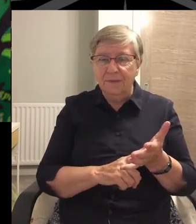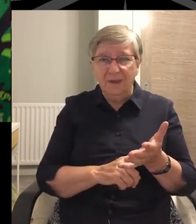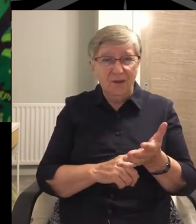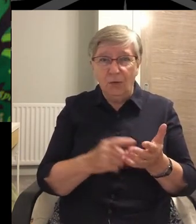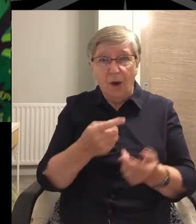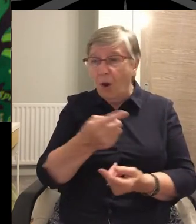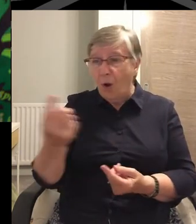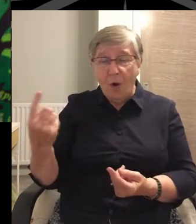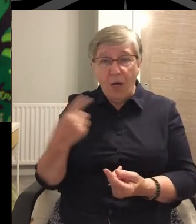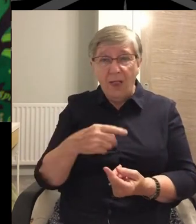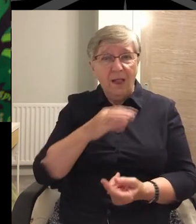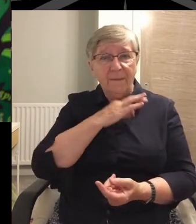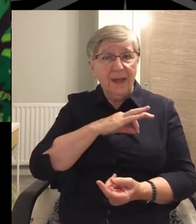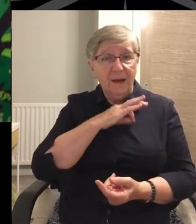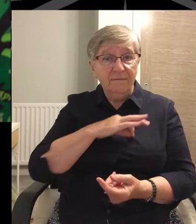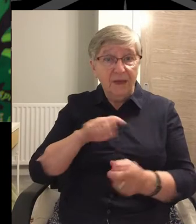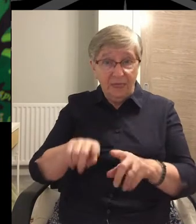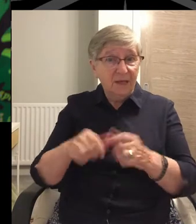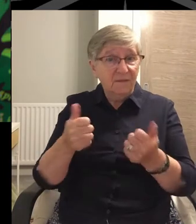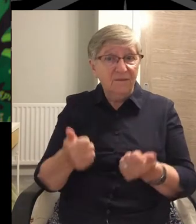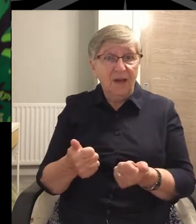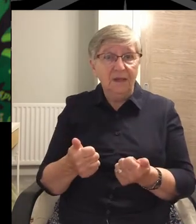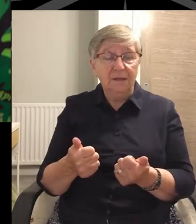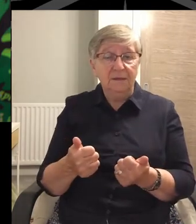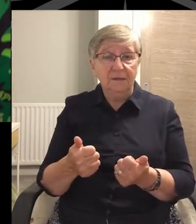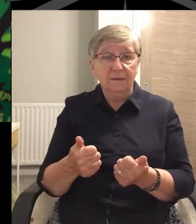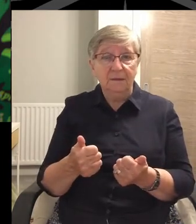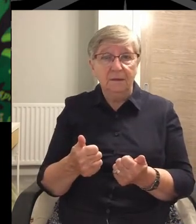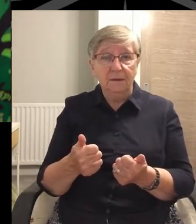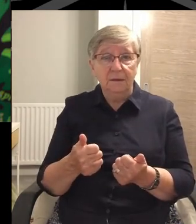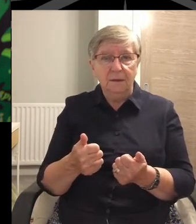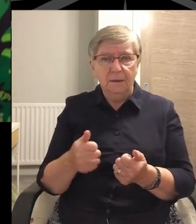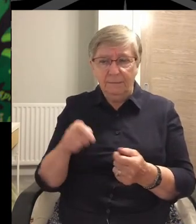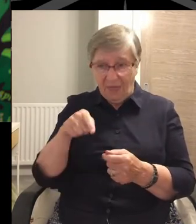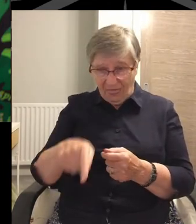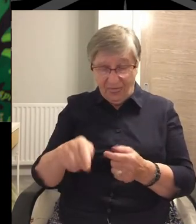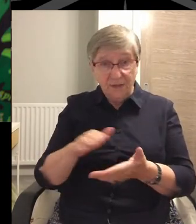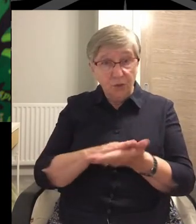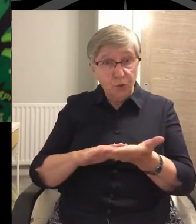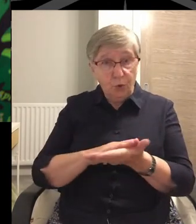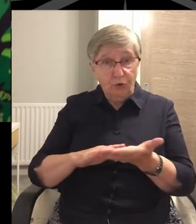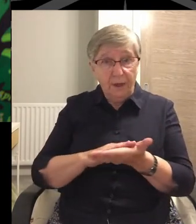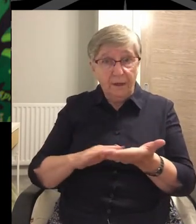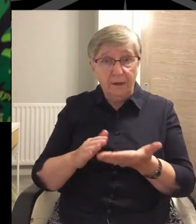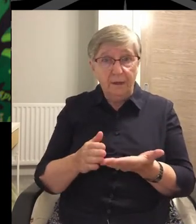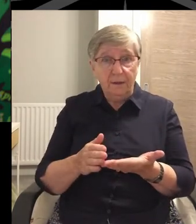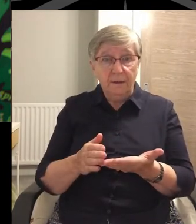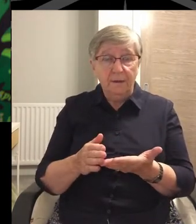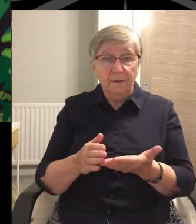benefits from. And there's nothing wrong with that. Good. But here in this story,